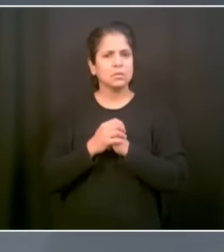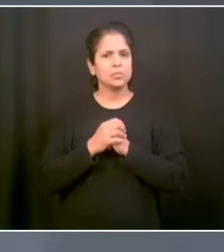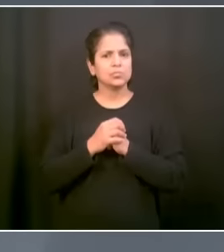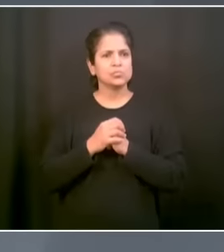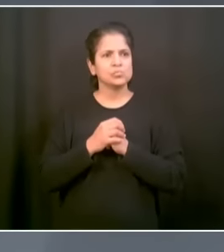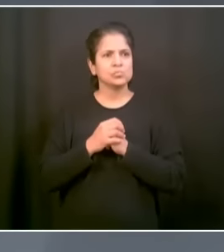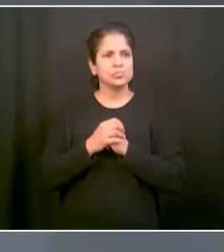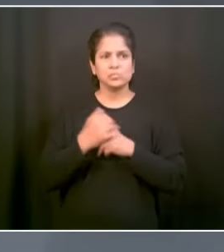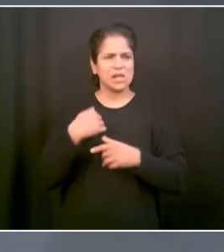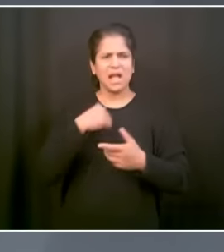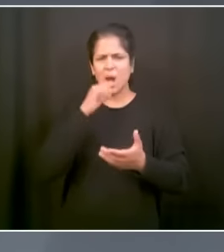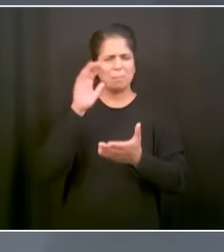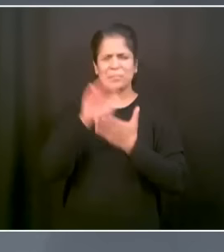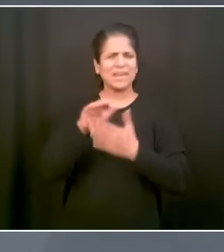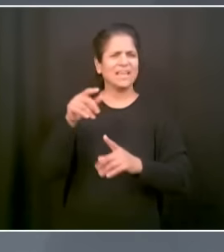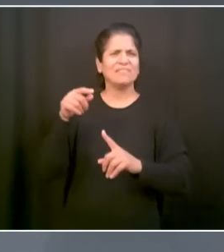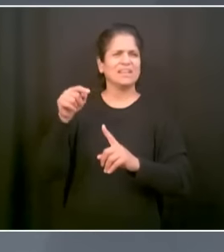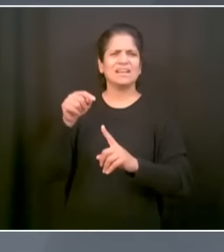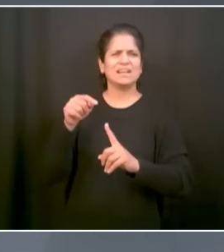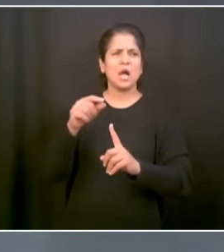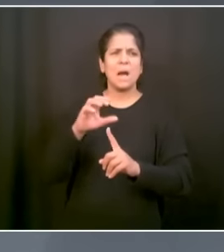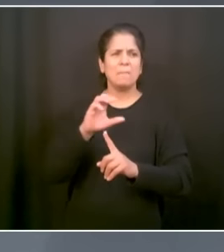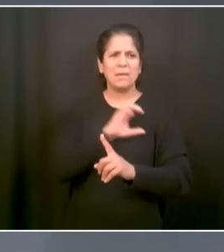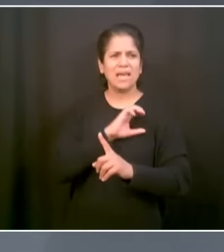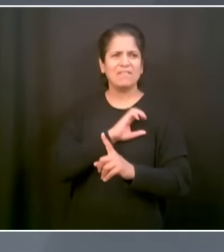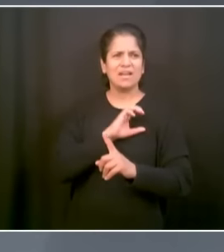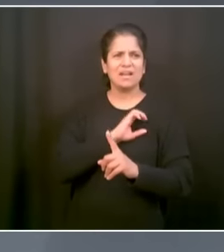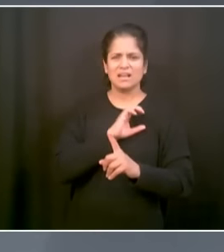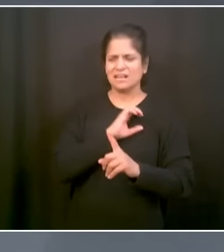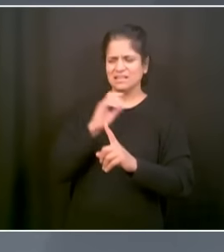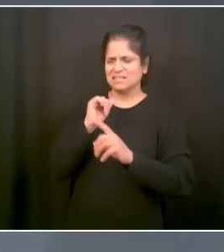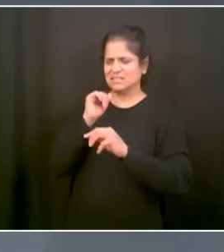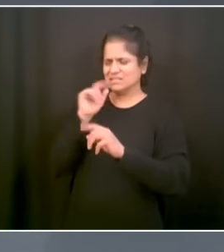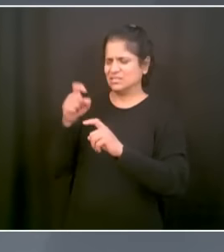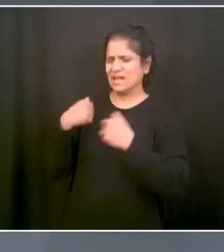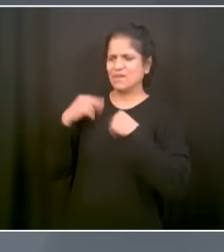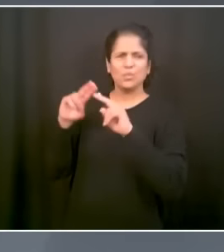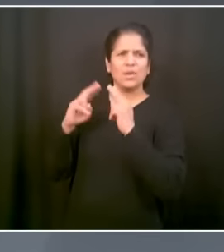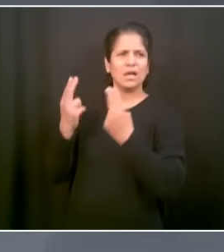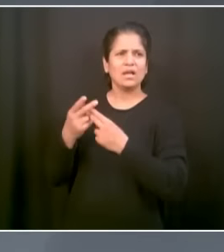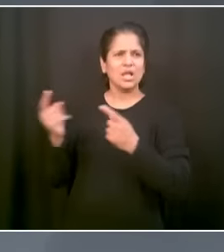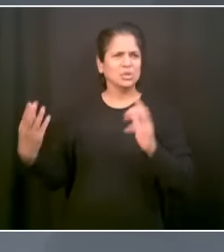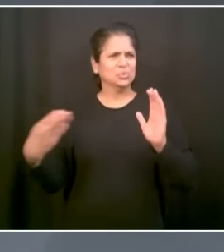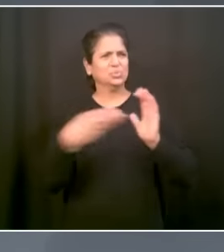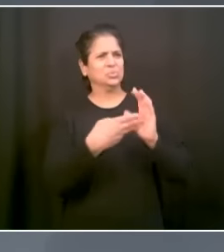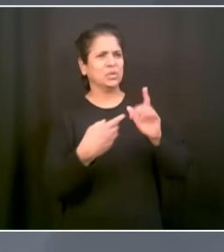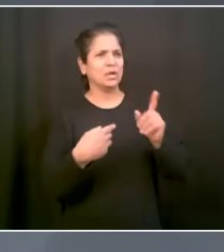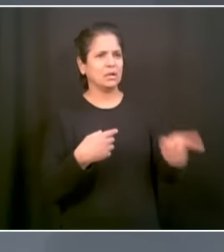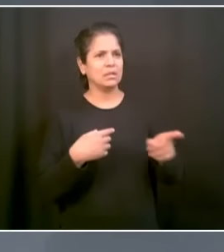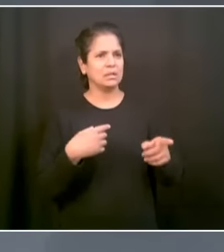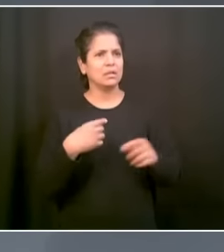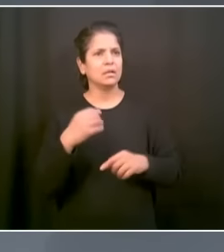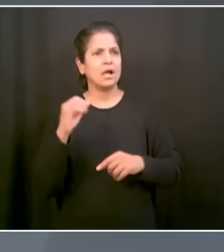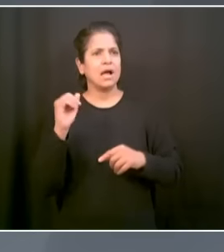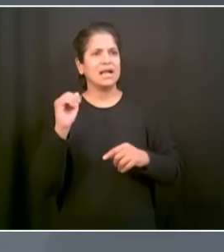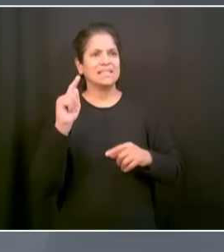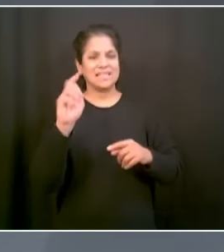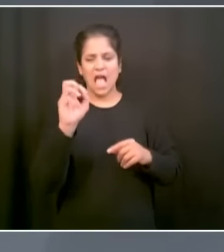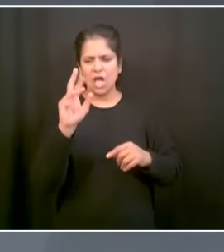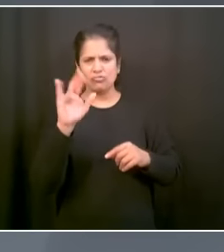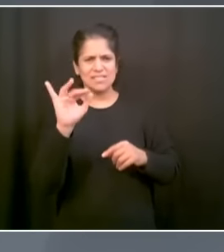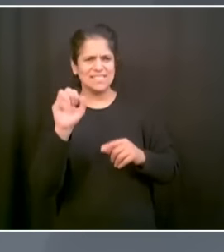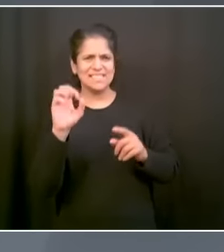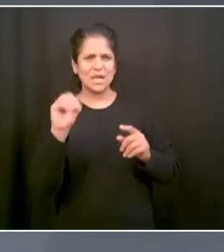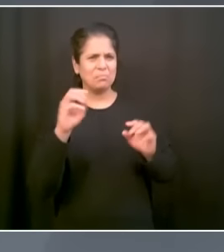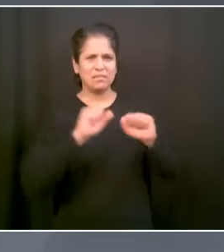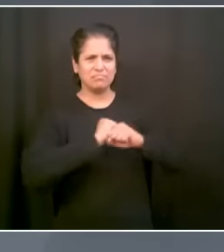both counterterrorism responsibilities and responsibilities to responding to protests. The conflation of the two